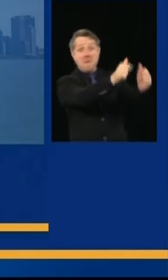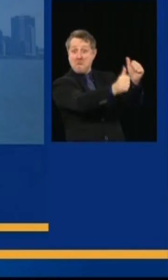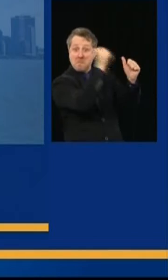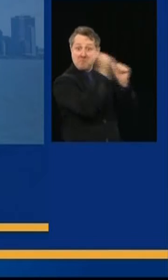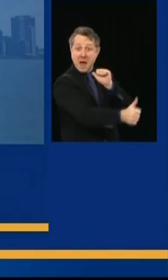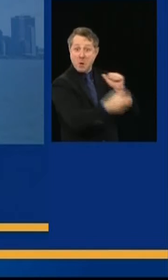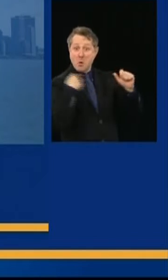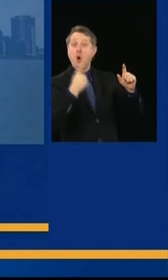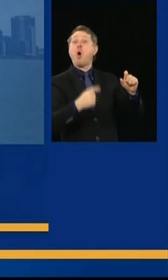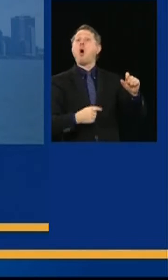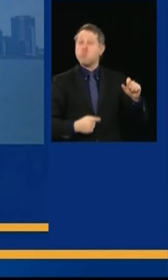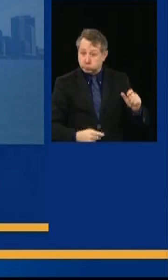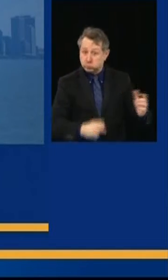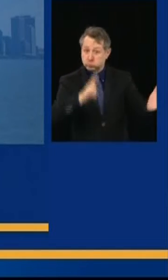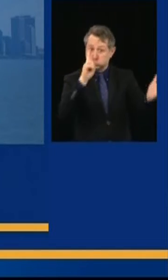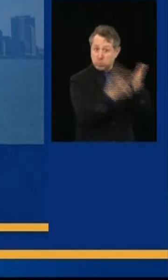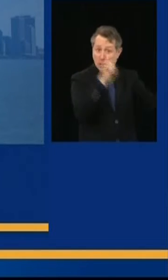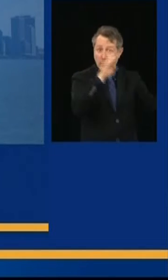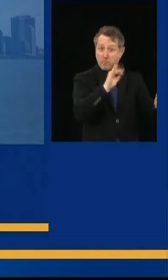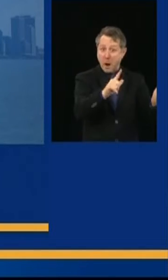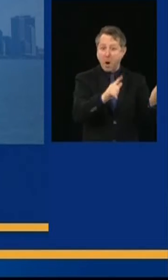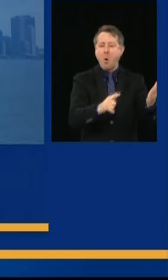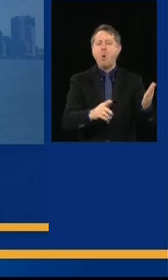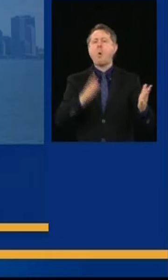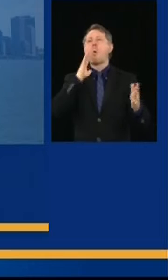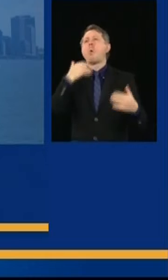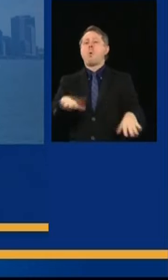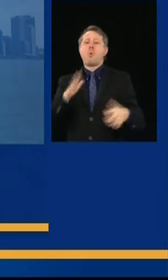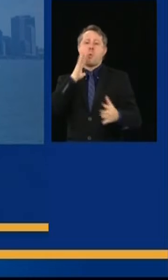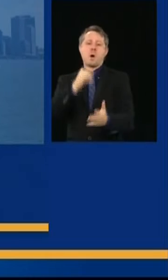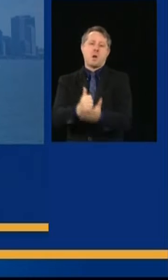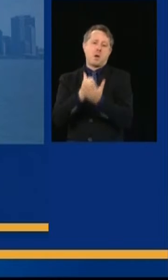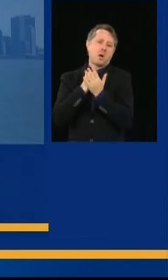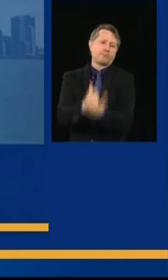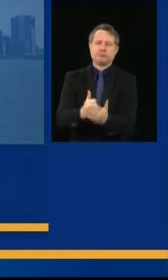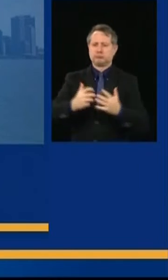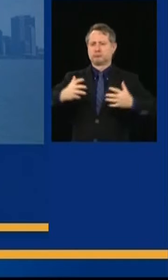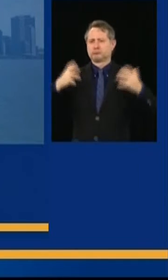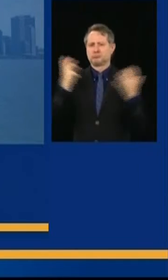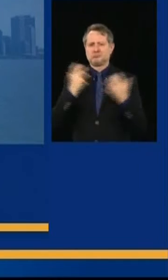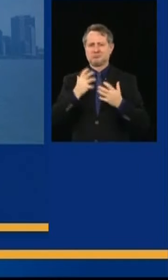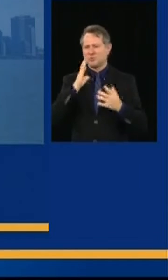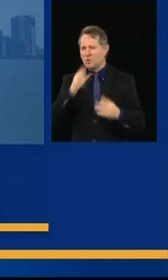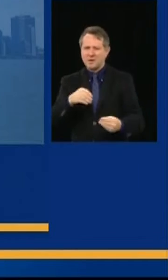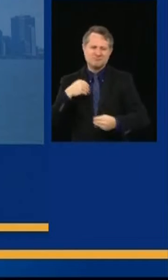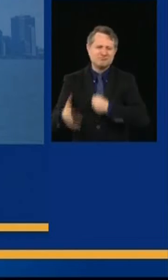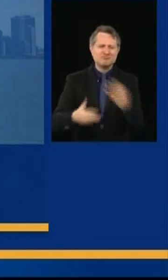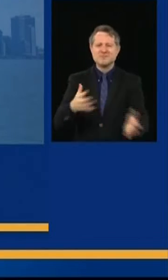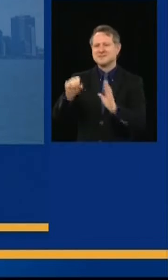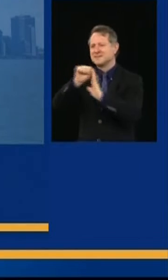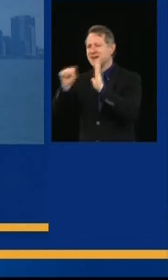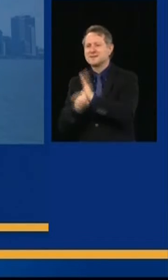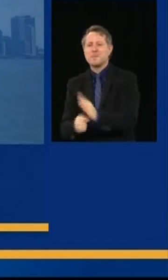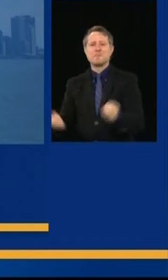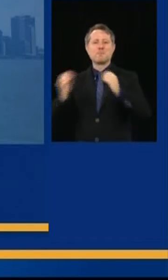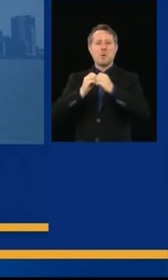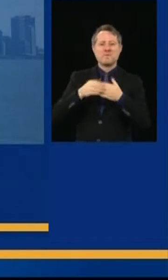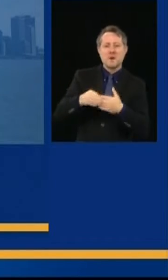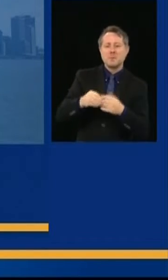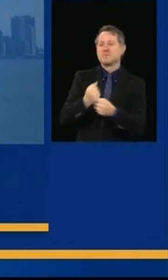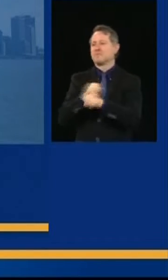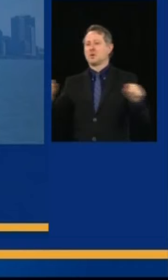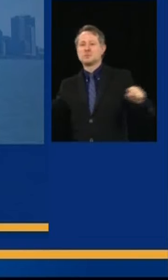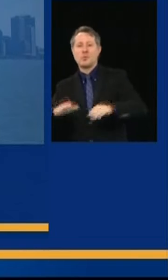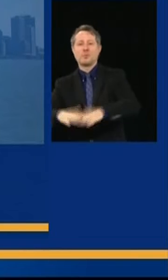then it's going to make a significant difference because it's going to give states the ability to do what they need to do to reopen. And we can take it